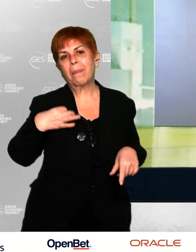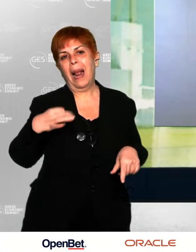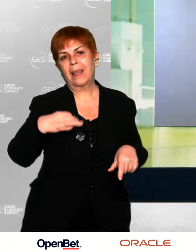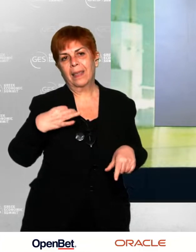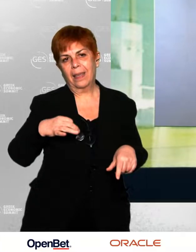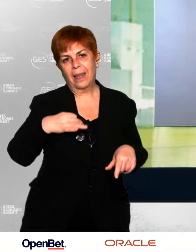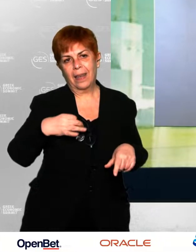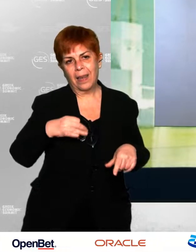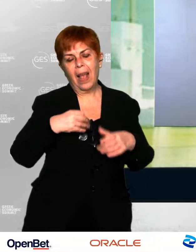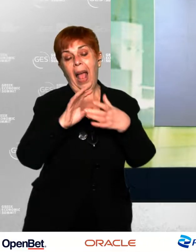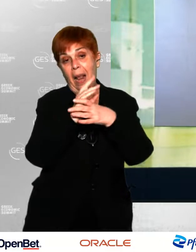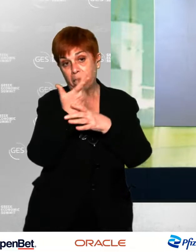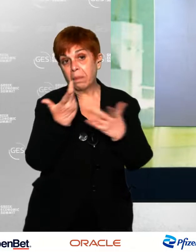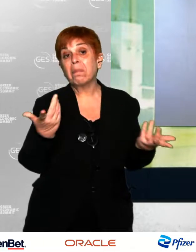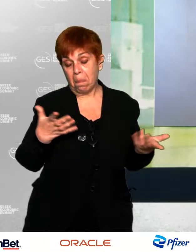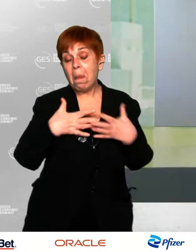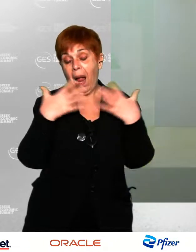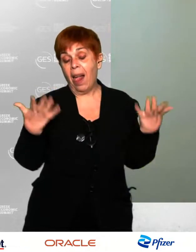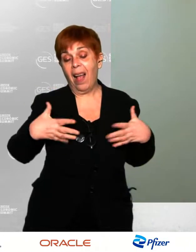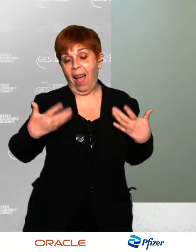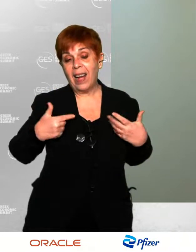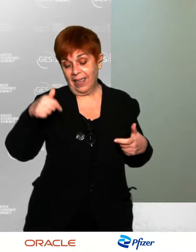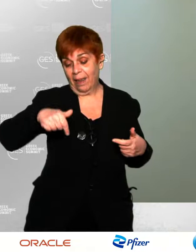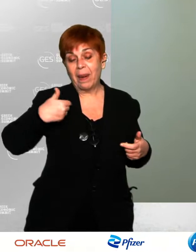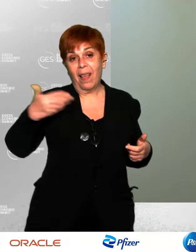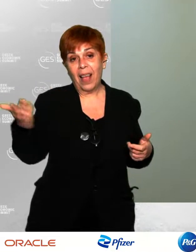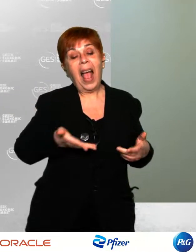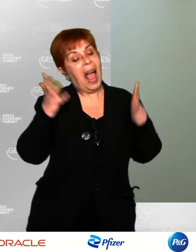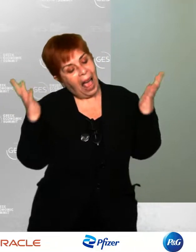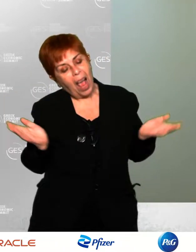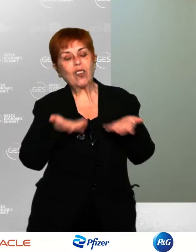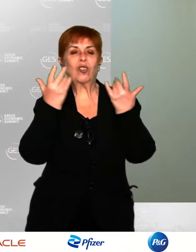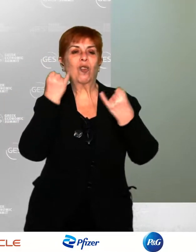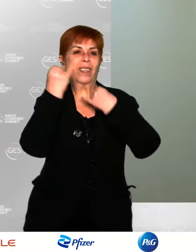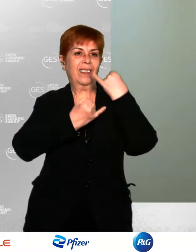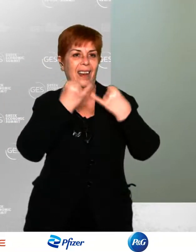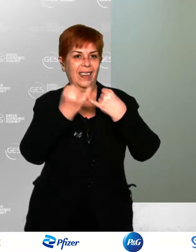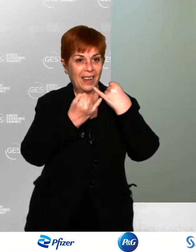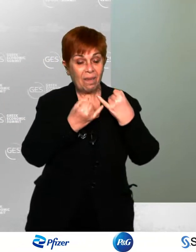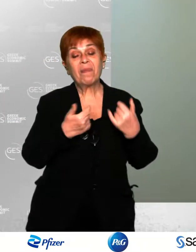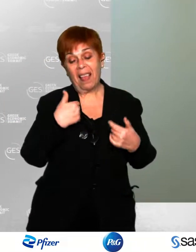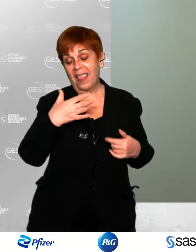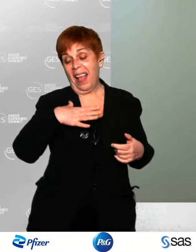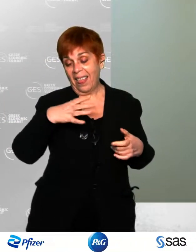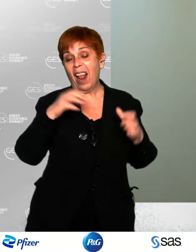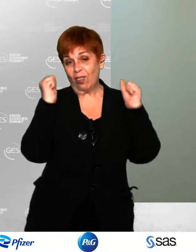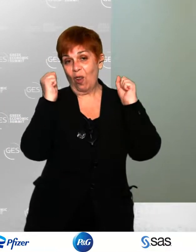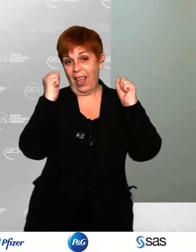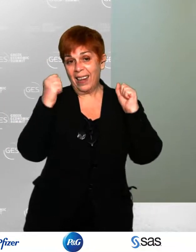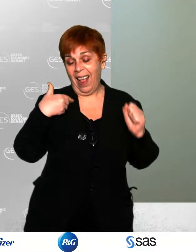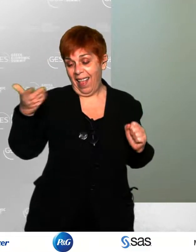here. It would have been even nicer to be physically there, but it's still a pleasure to participate in the